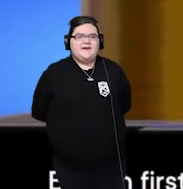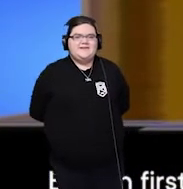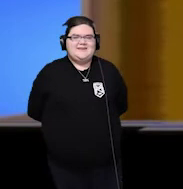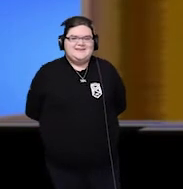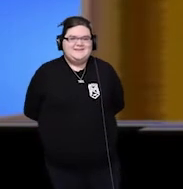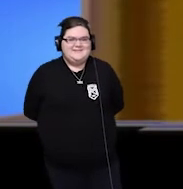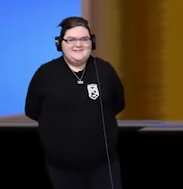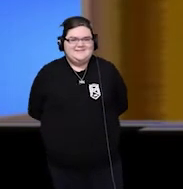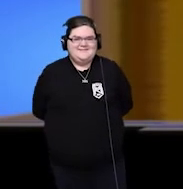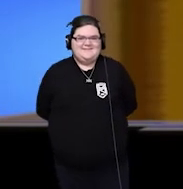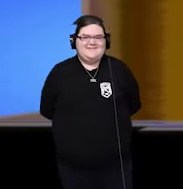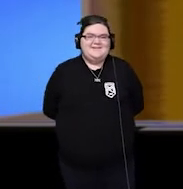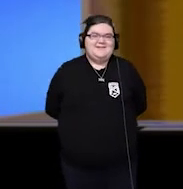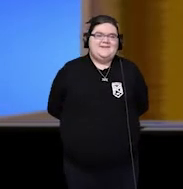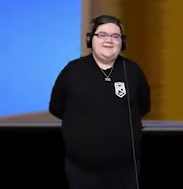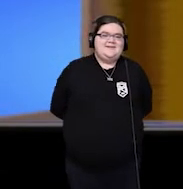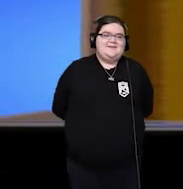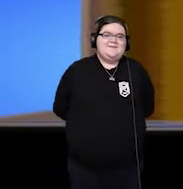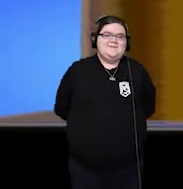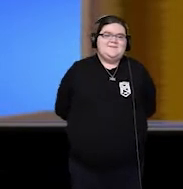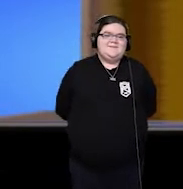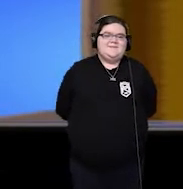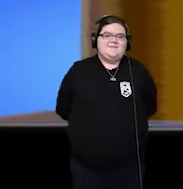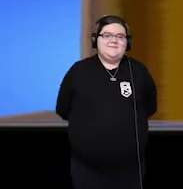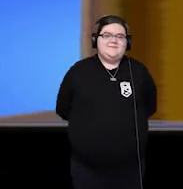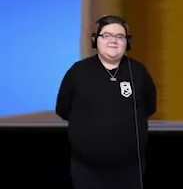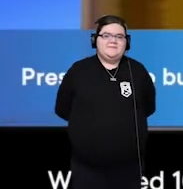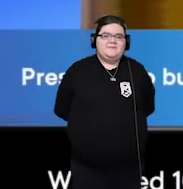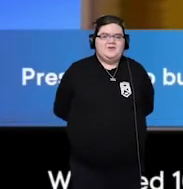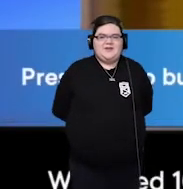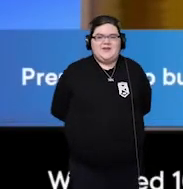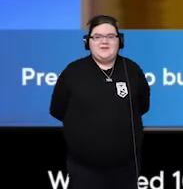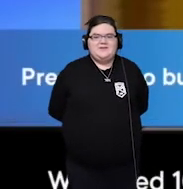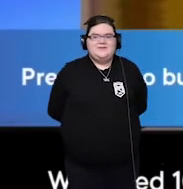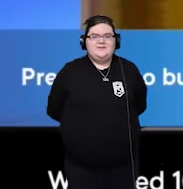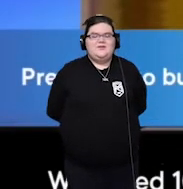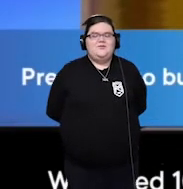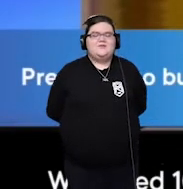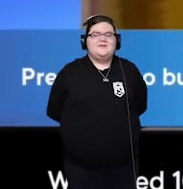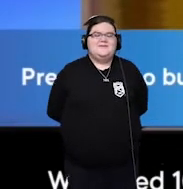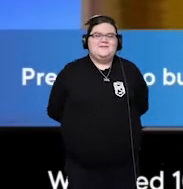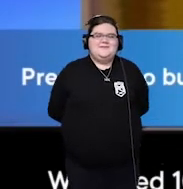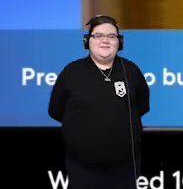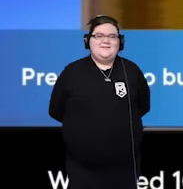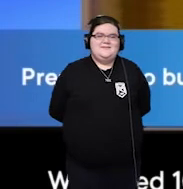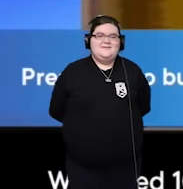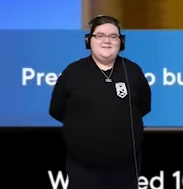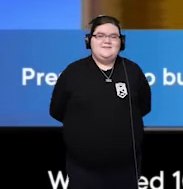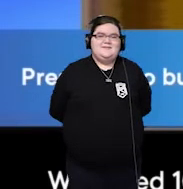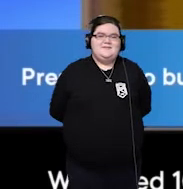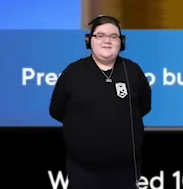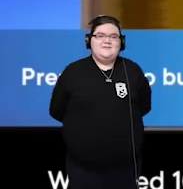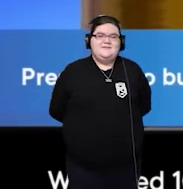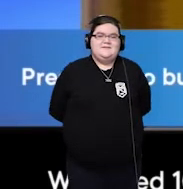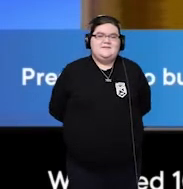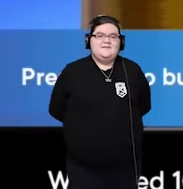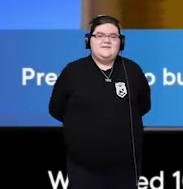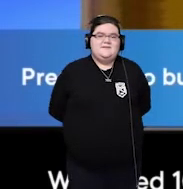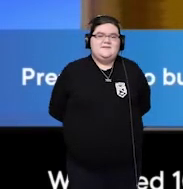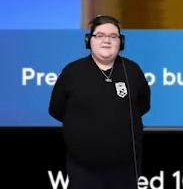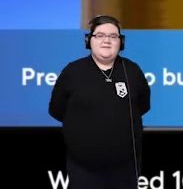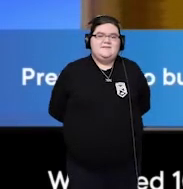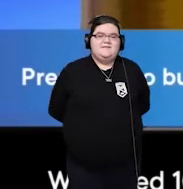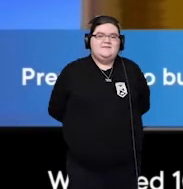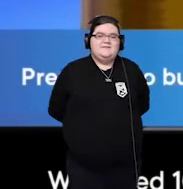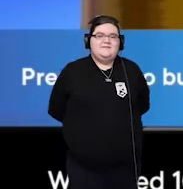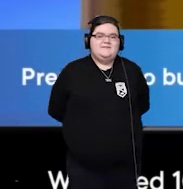Get ready. We asked 100 people this question. Okay. No. Name something a personal assistant might have